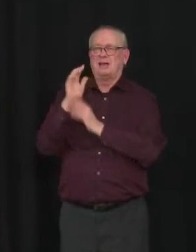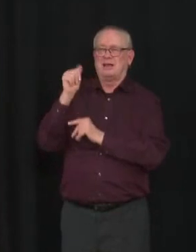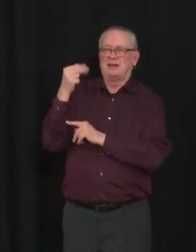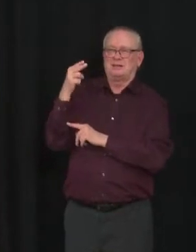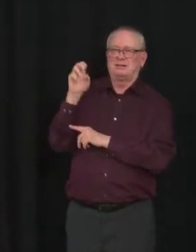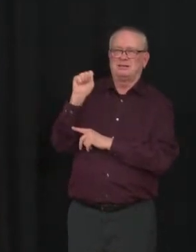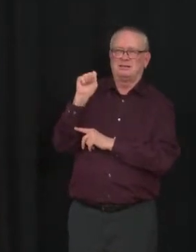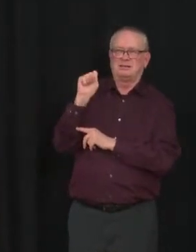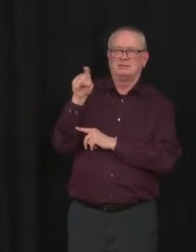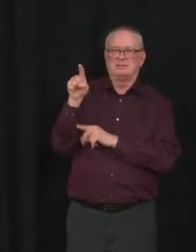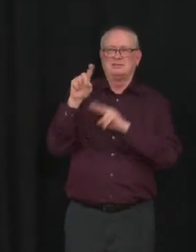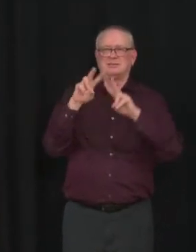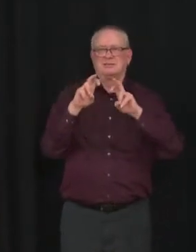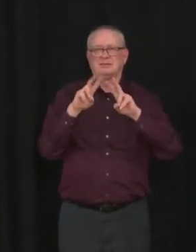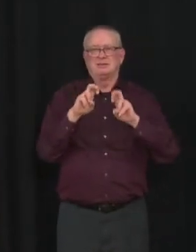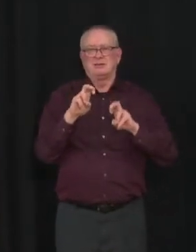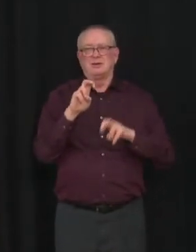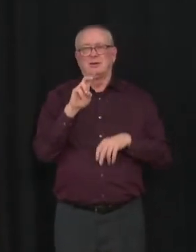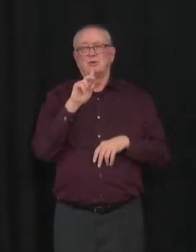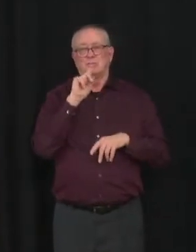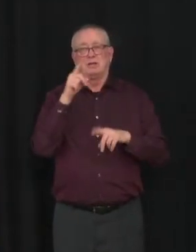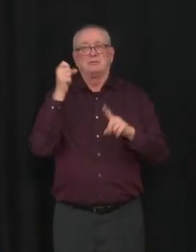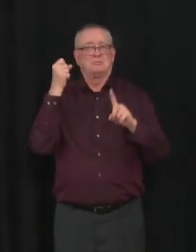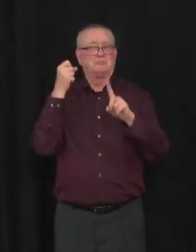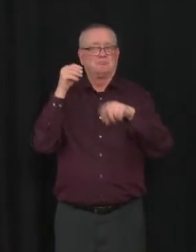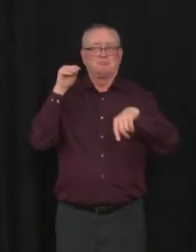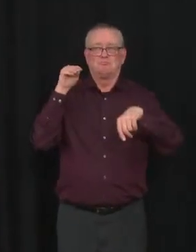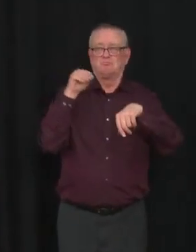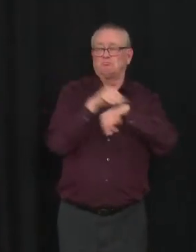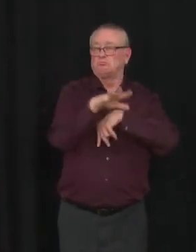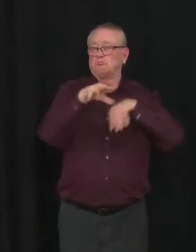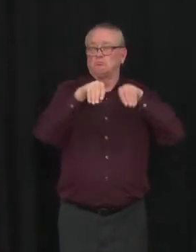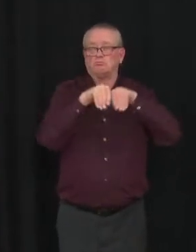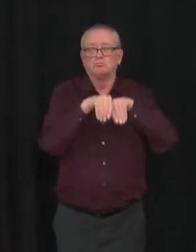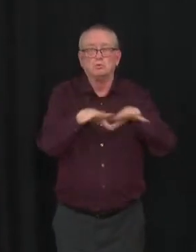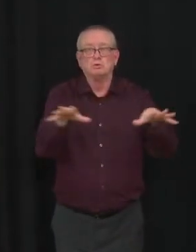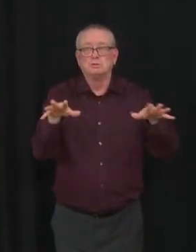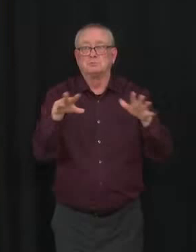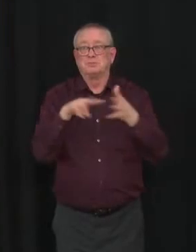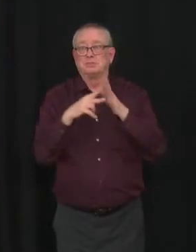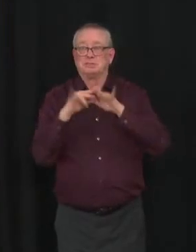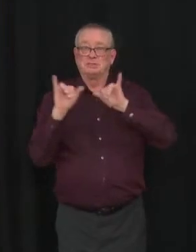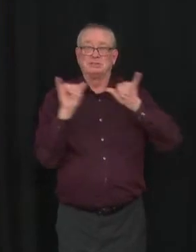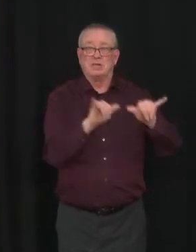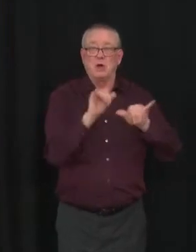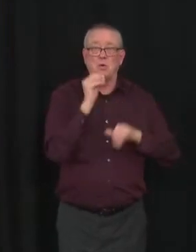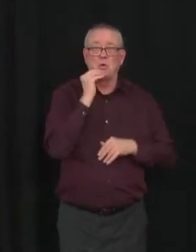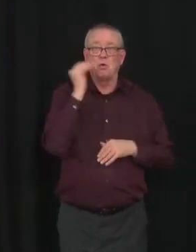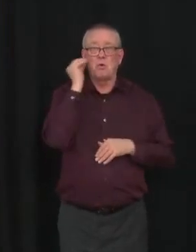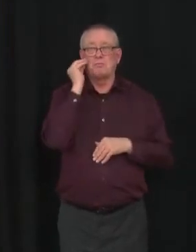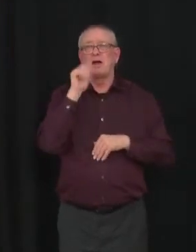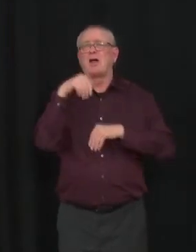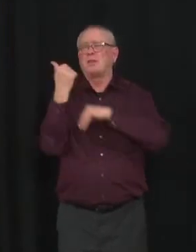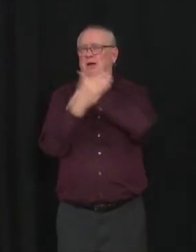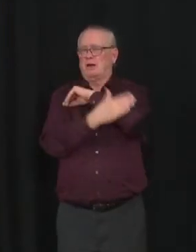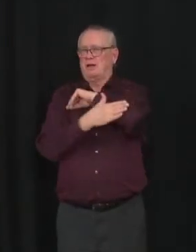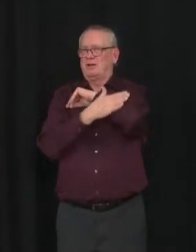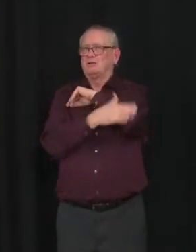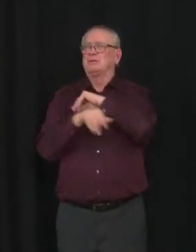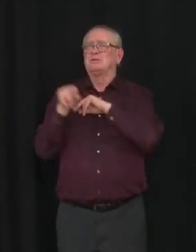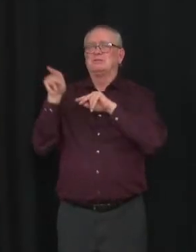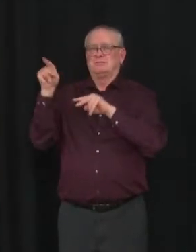significant impact on health capacity. I know that's an issue that jurisdictions around the world are looking at. Jason, would you like to comment further on the work being